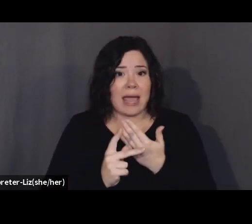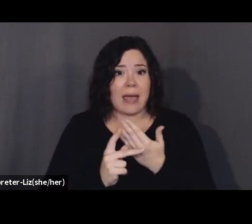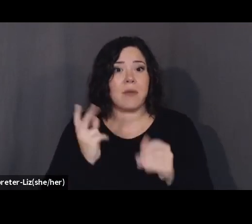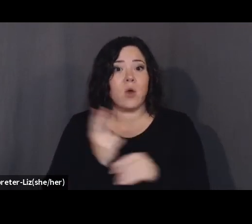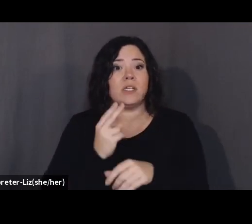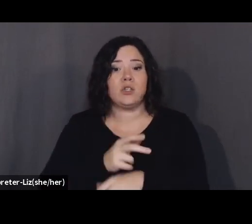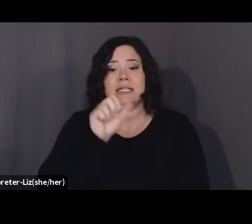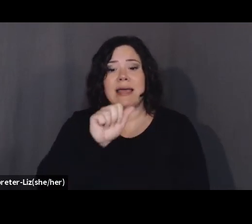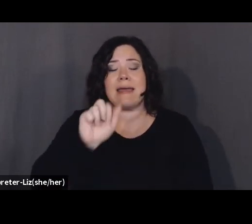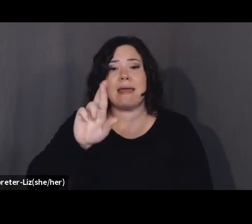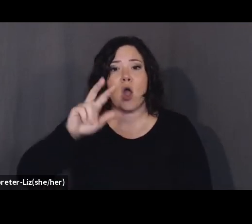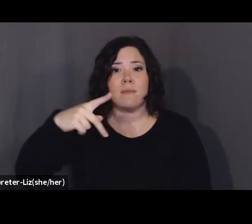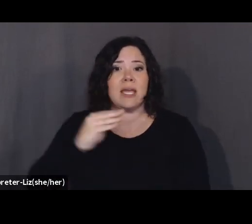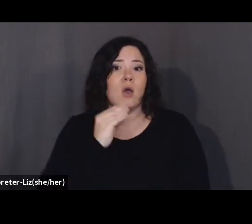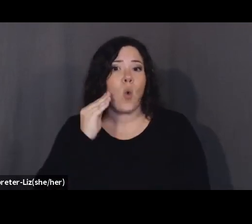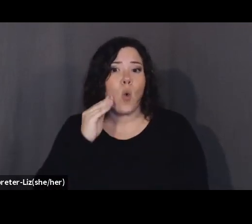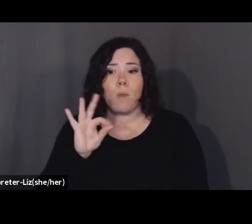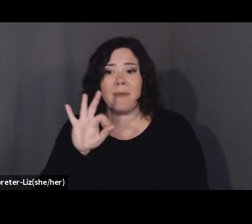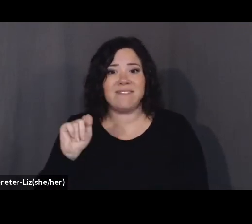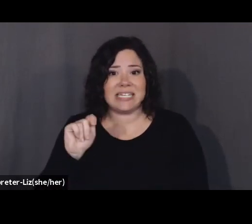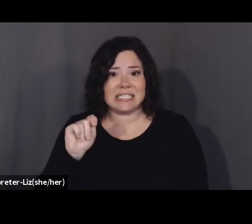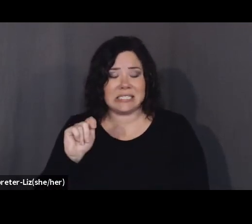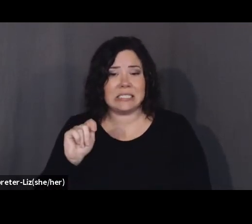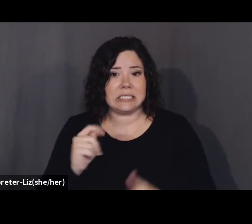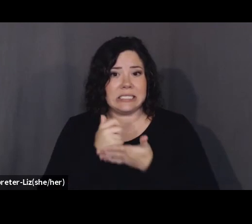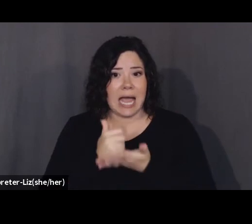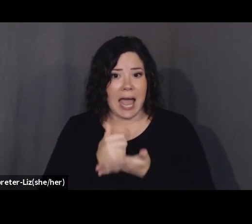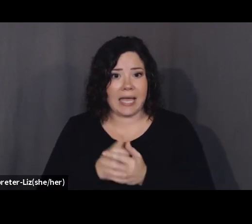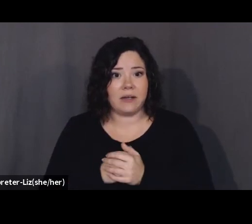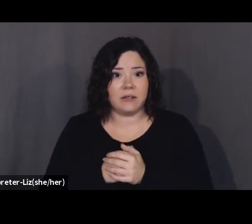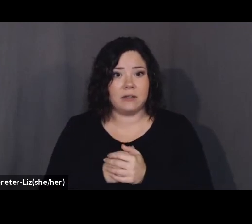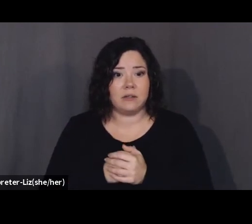Home Fit Guide, and I'm sure that's on the link, the Use